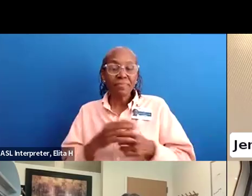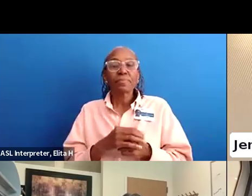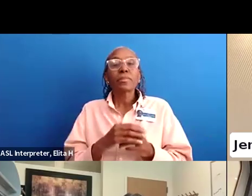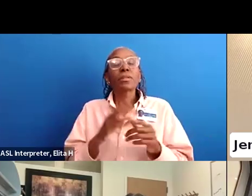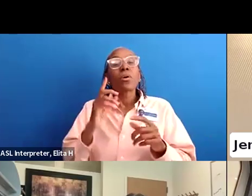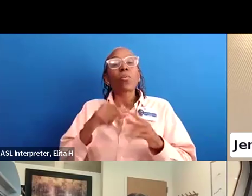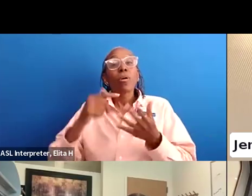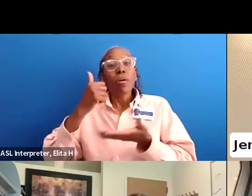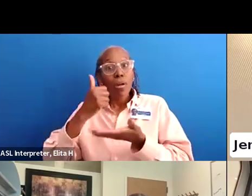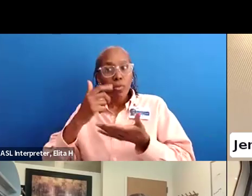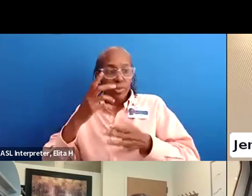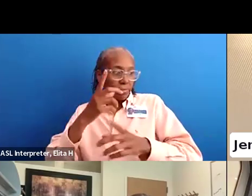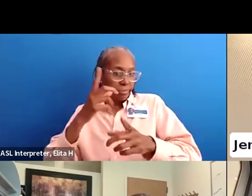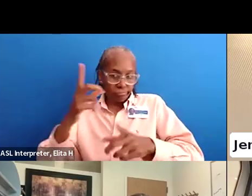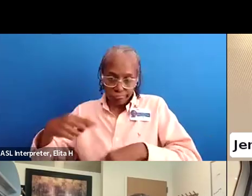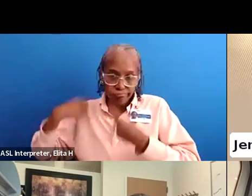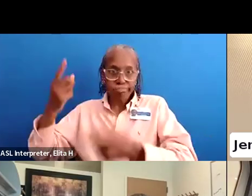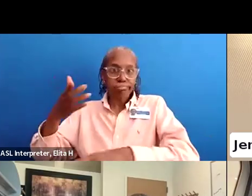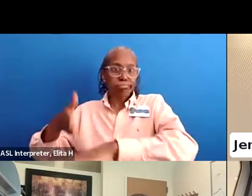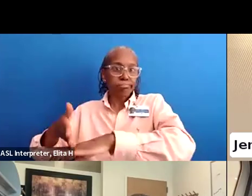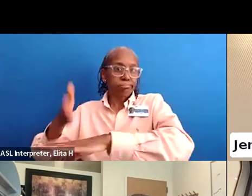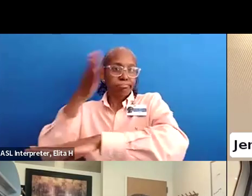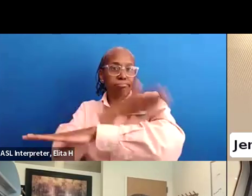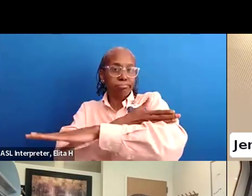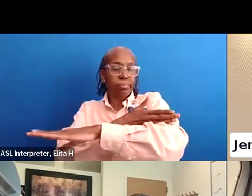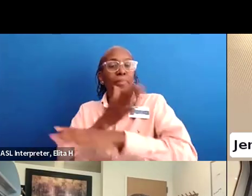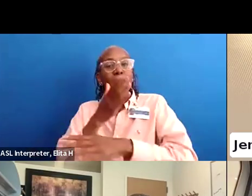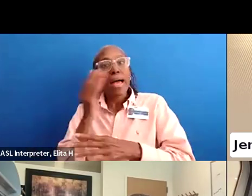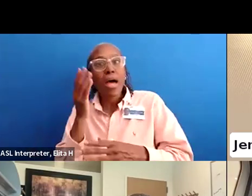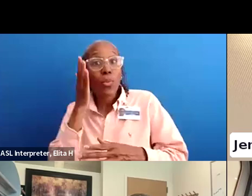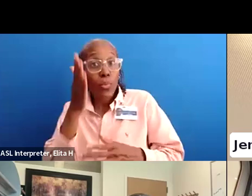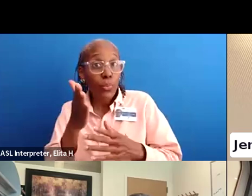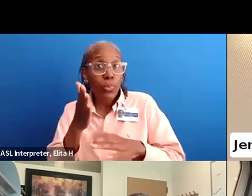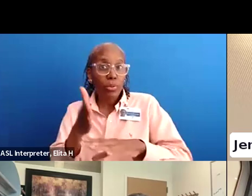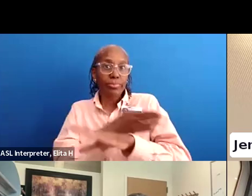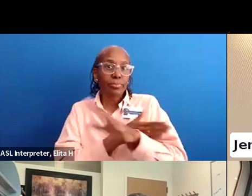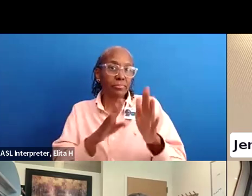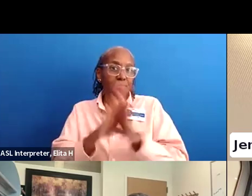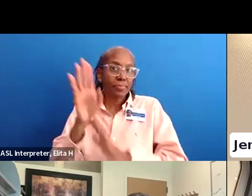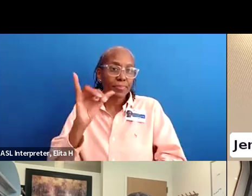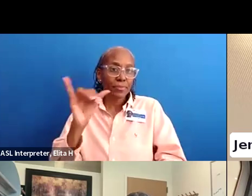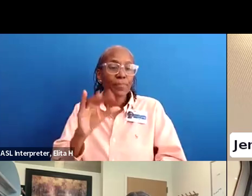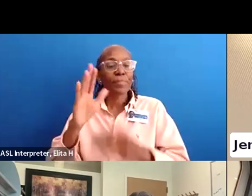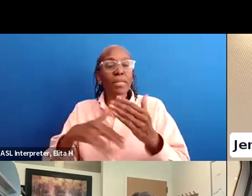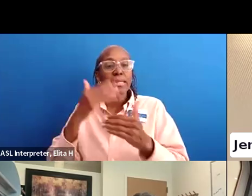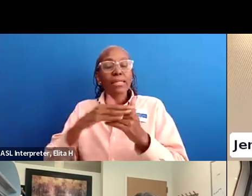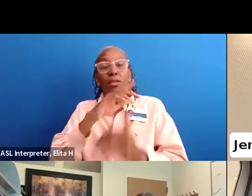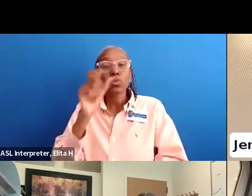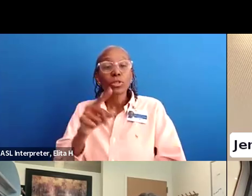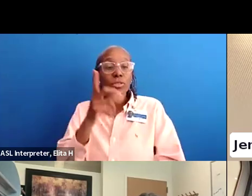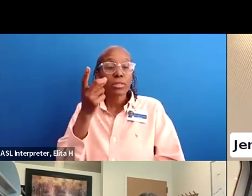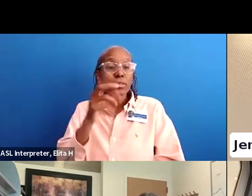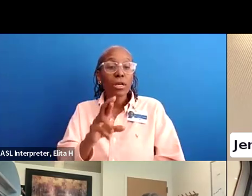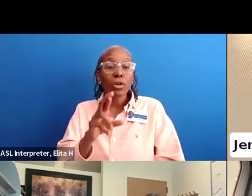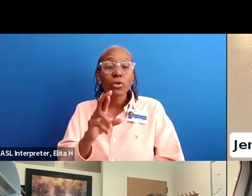look at how far we've come already and how far we're going to be going. My next question is for Dr.